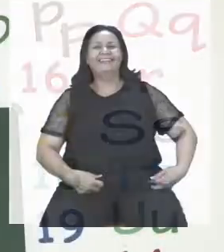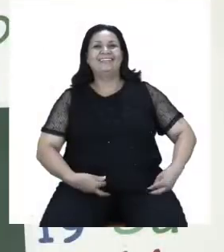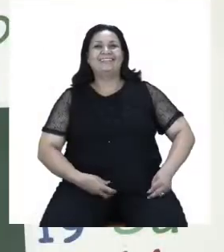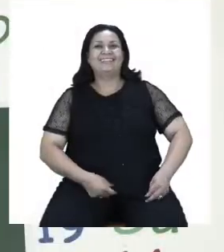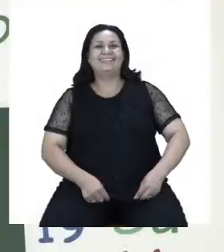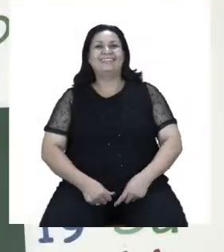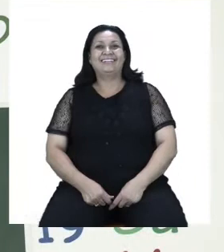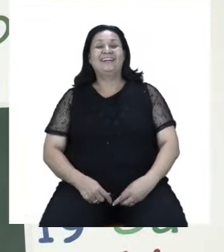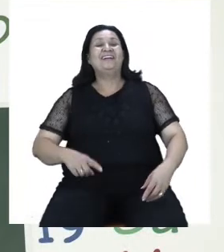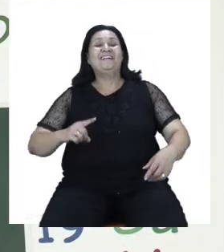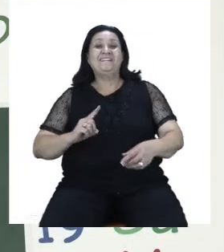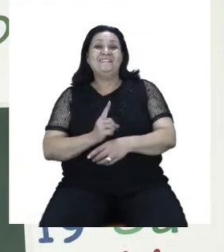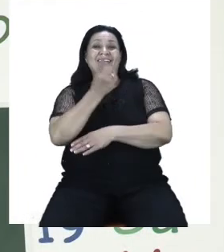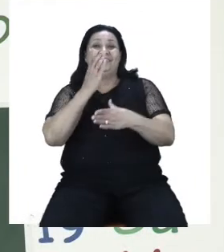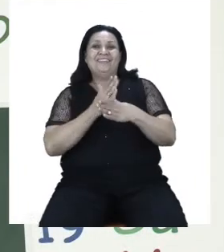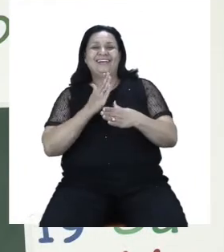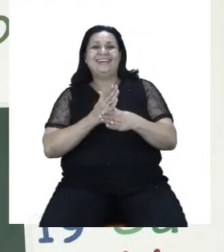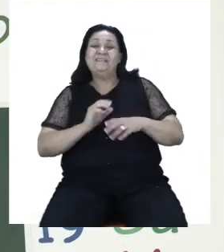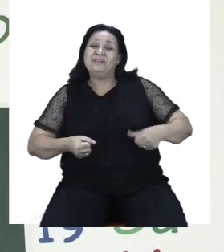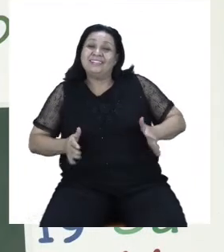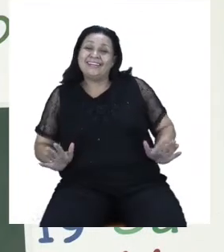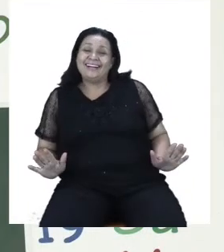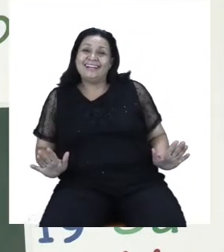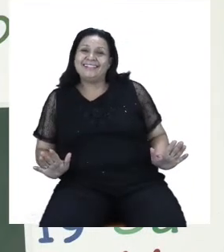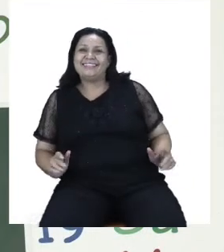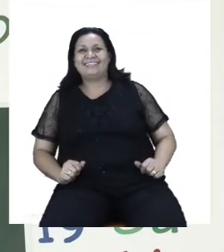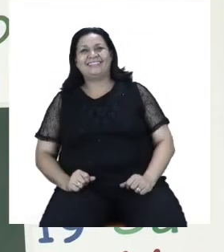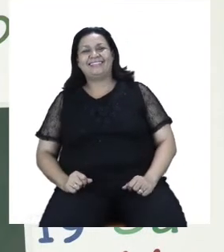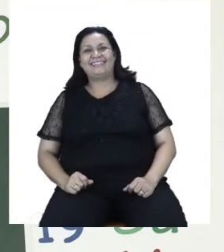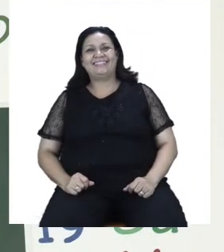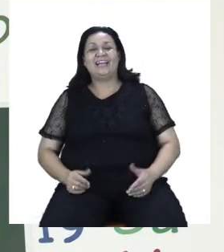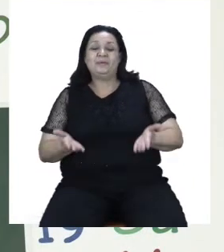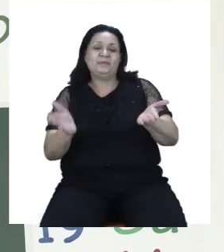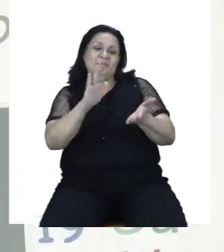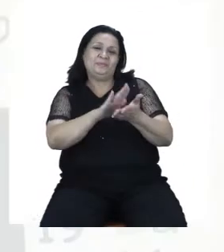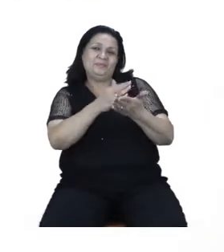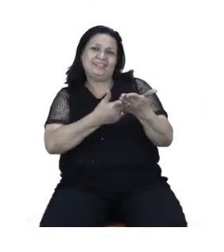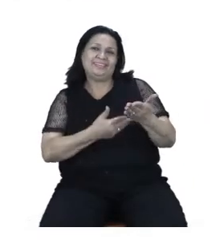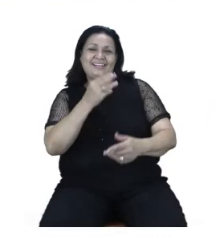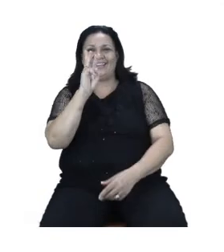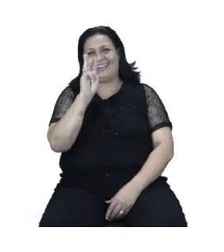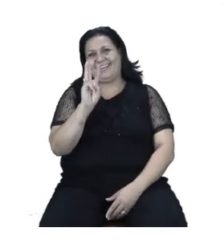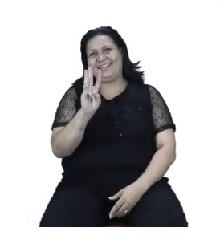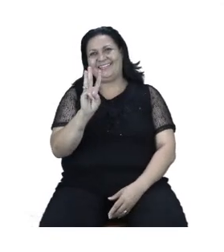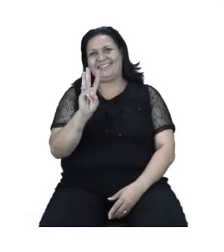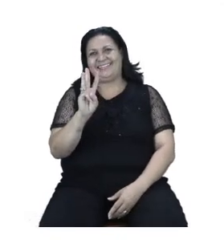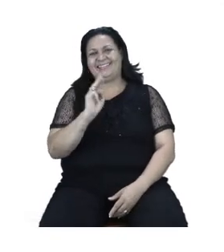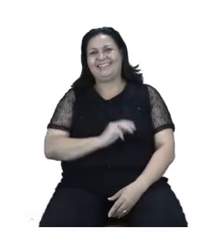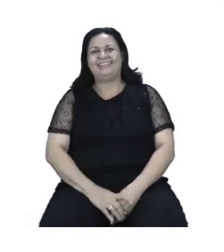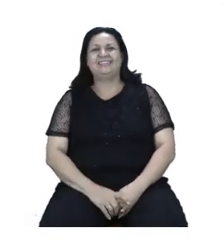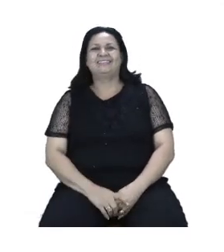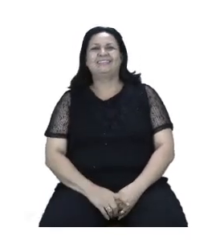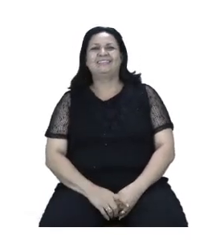For our first activity, boys and girls, let us turn to page 3. On